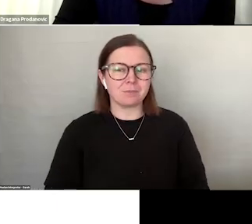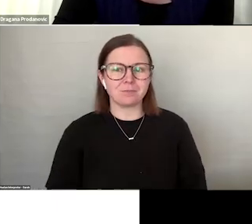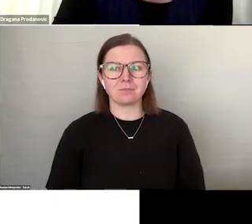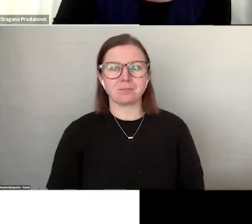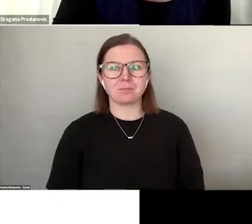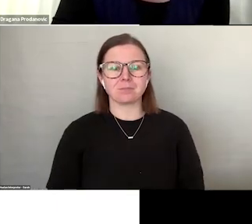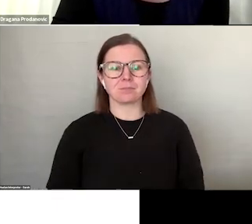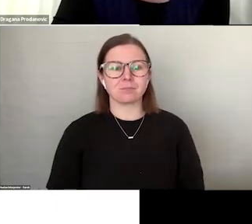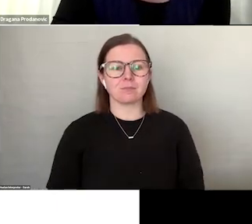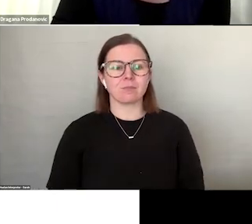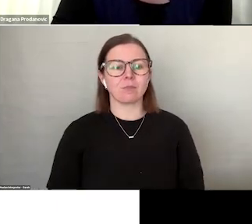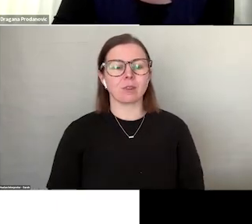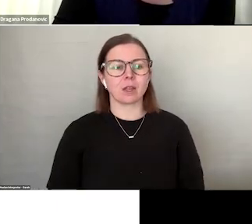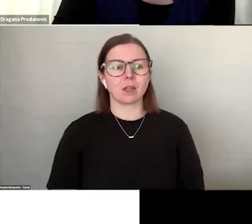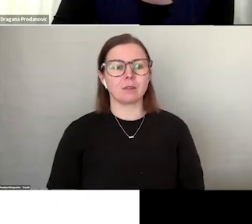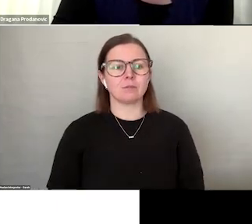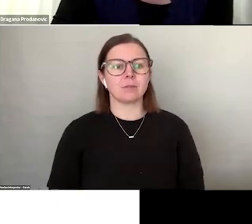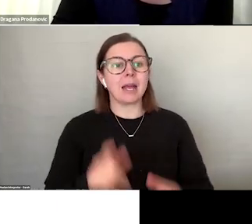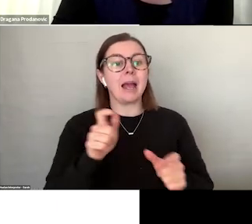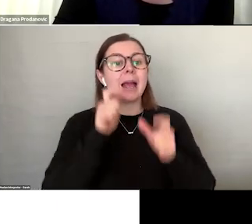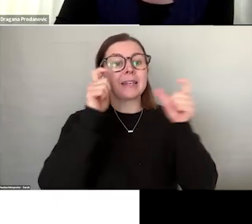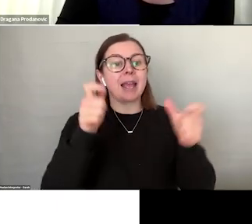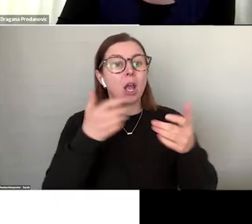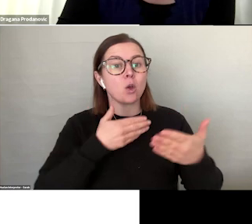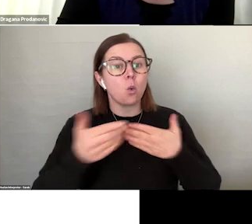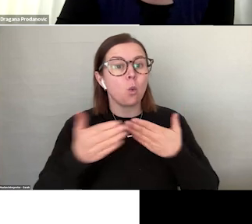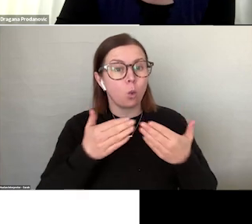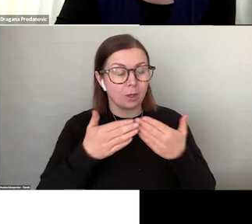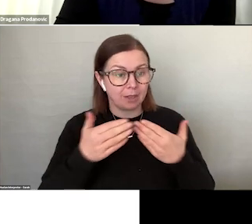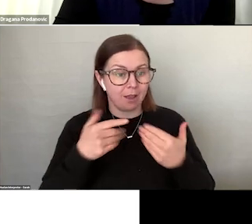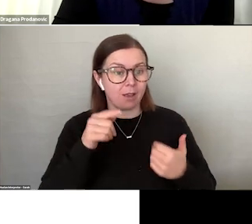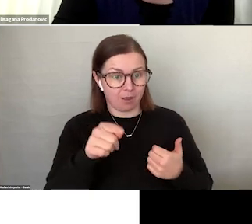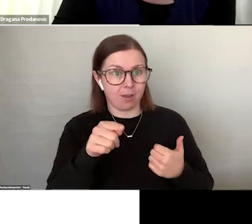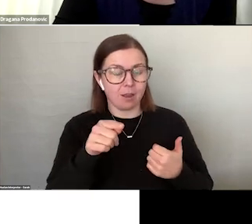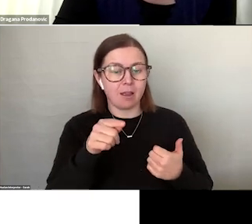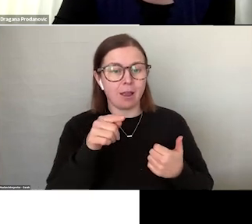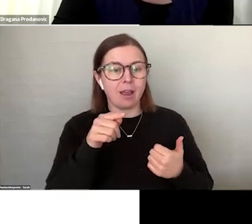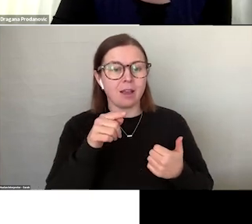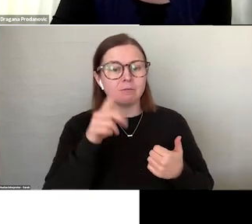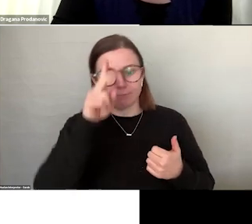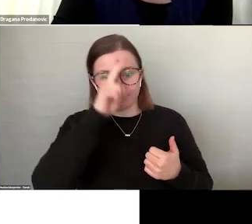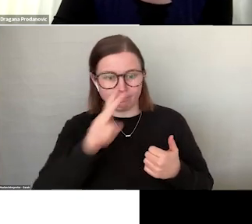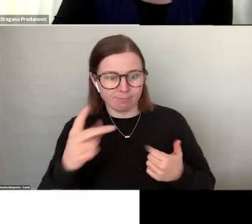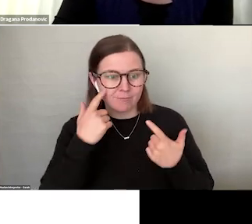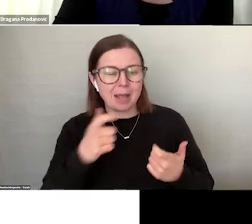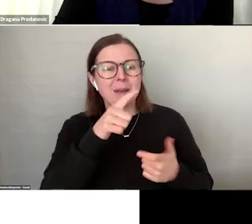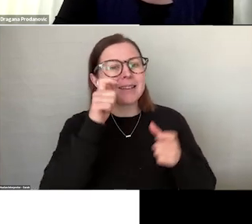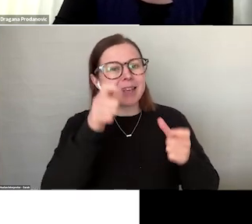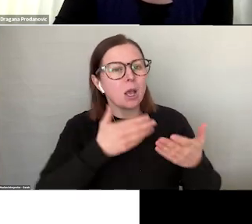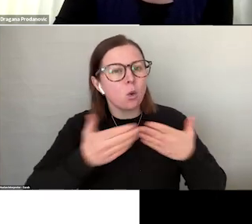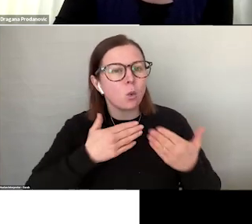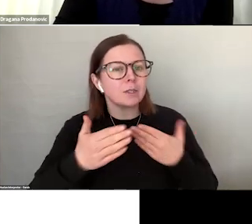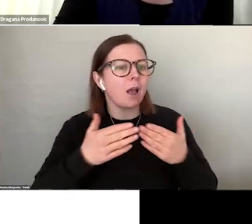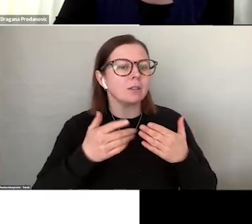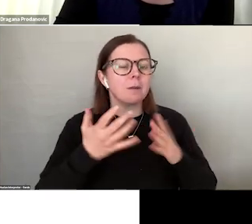Care coordination was the fifth component that was commonly found. So care coordination means that health